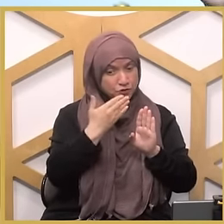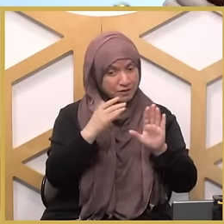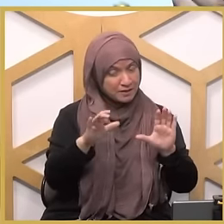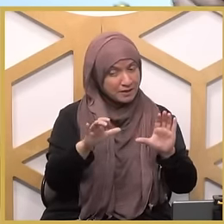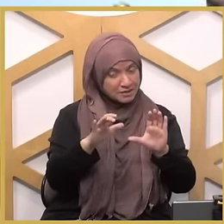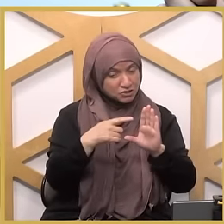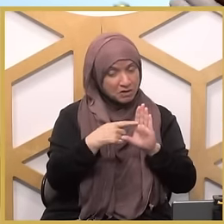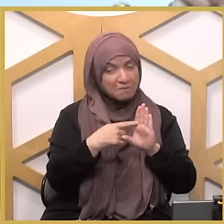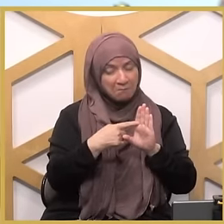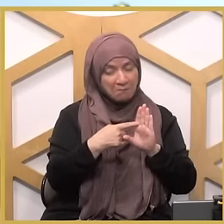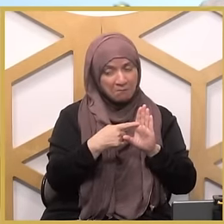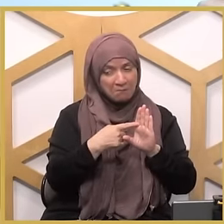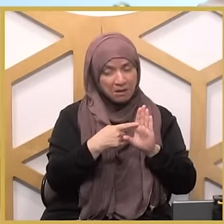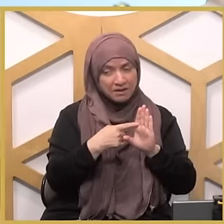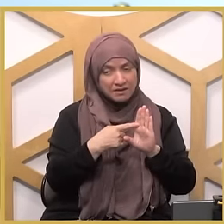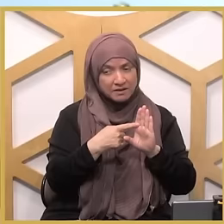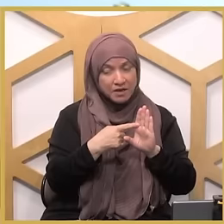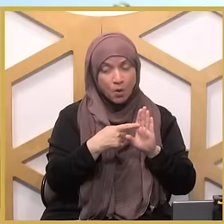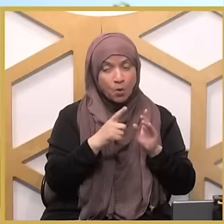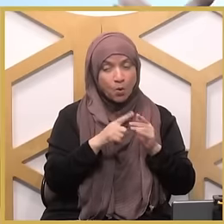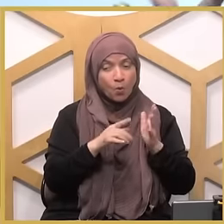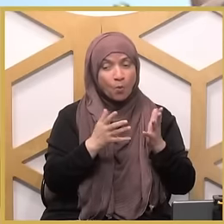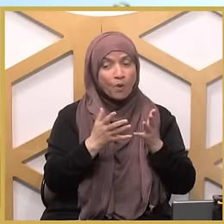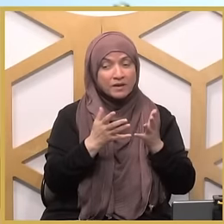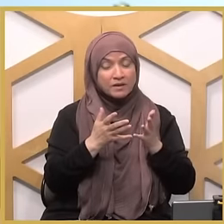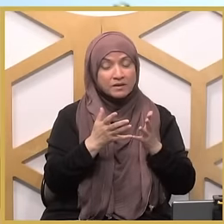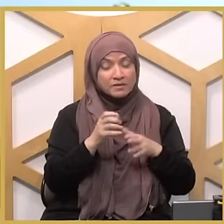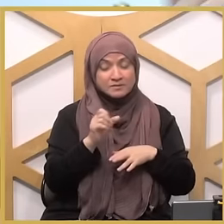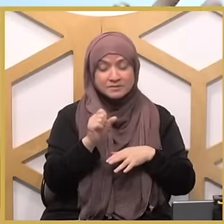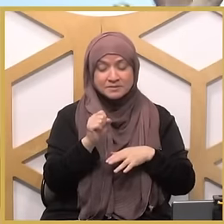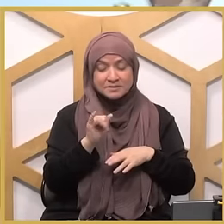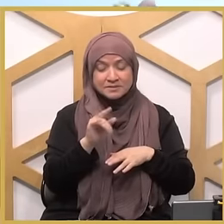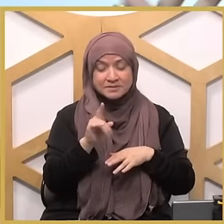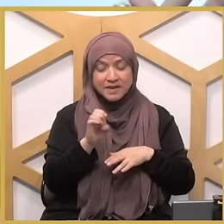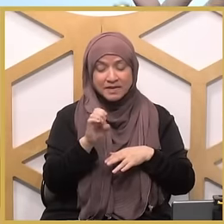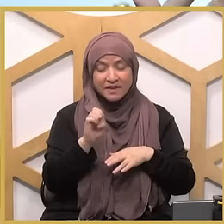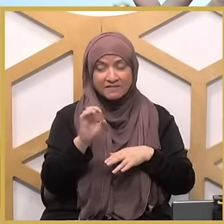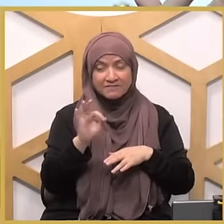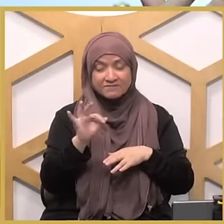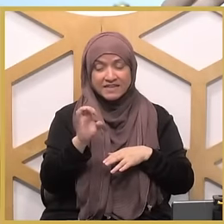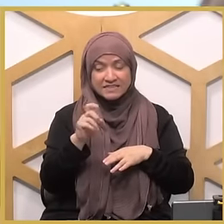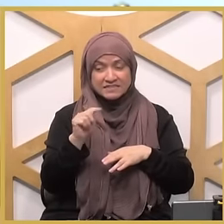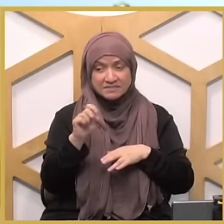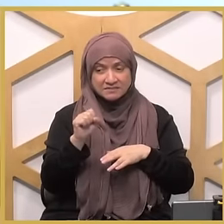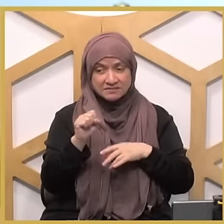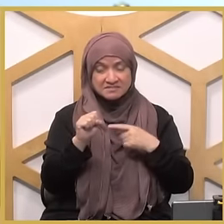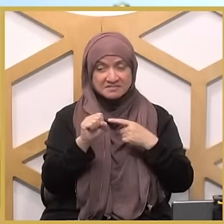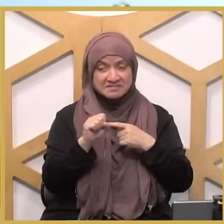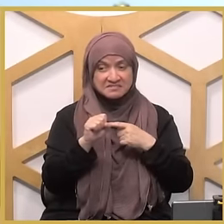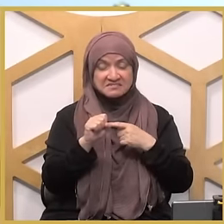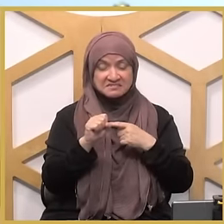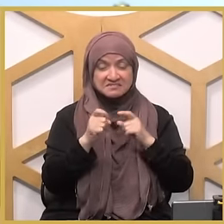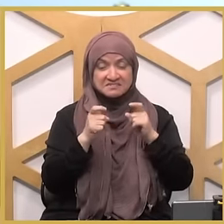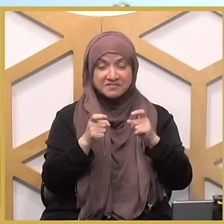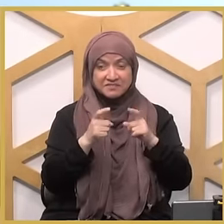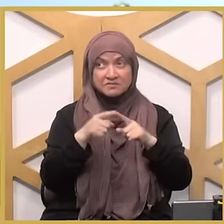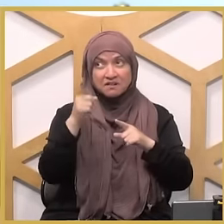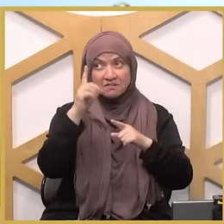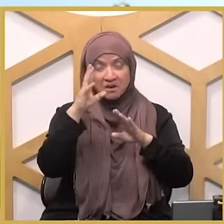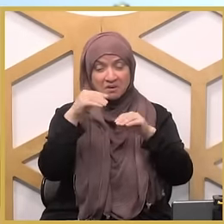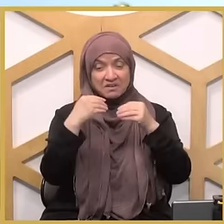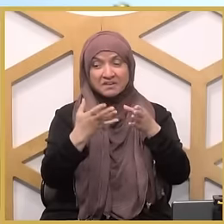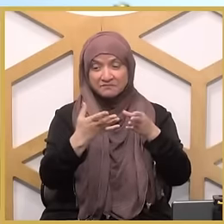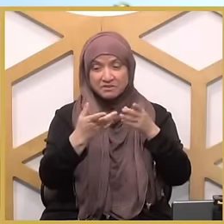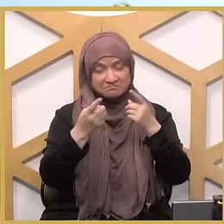the guarantee, what it will give you, it will give you the pleasure of Allah, it will give you paradise, it will give you everything that you're seeking. And it's bitter in its